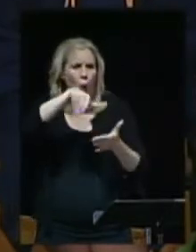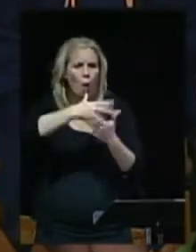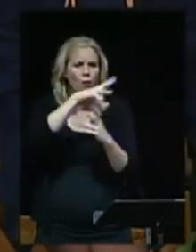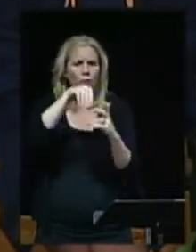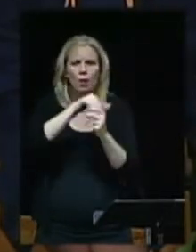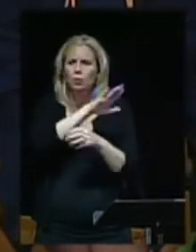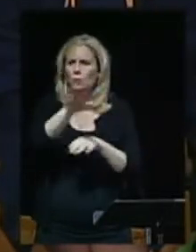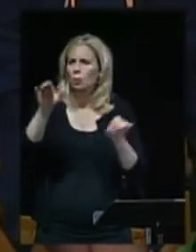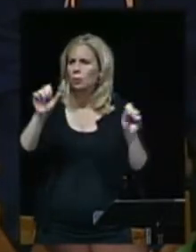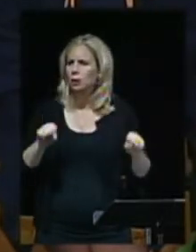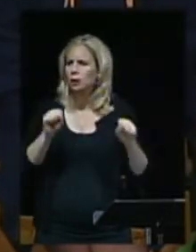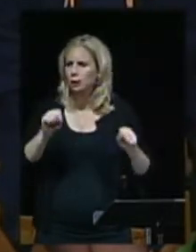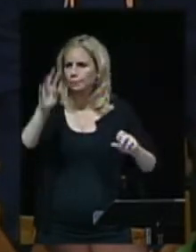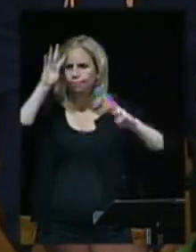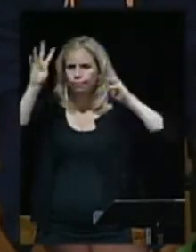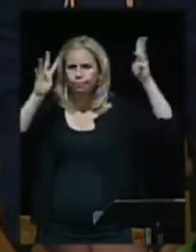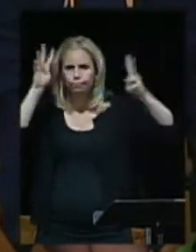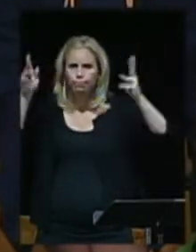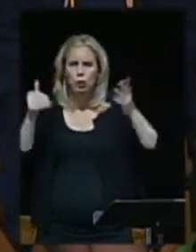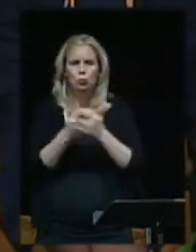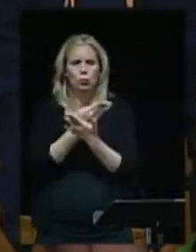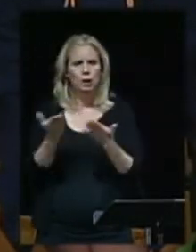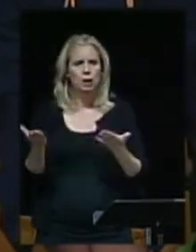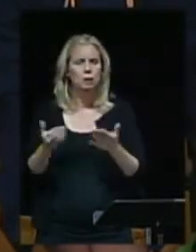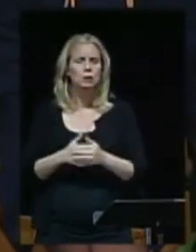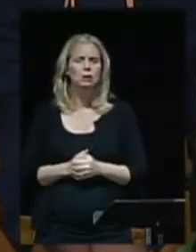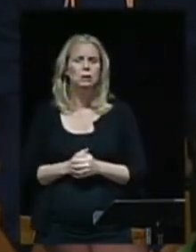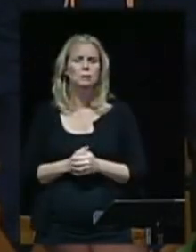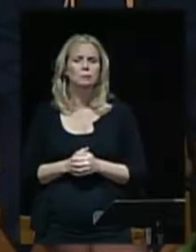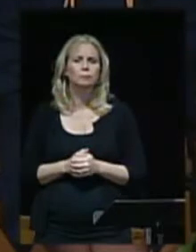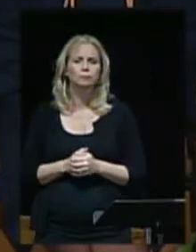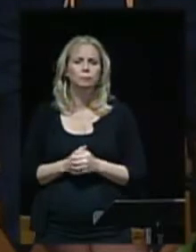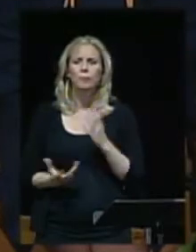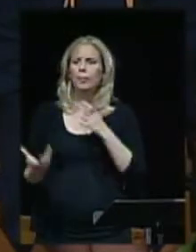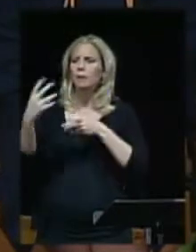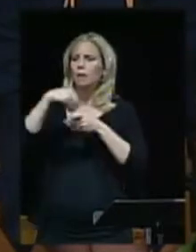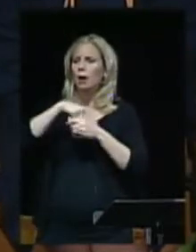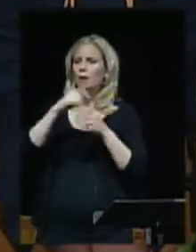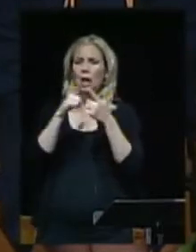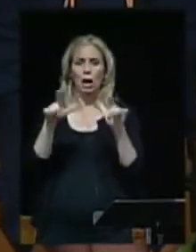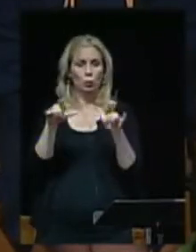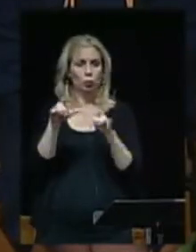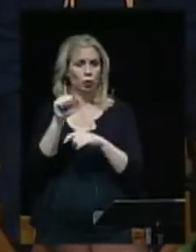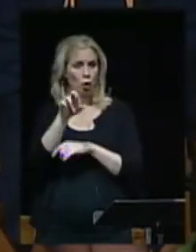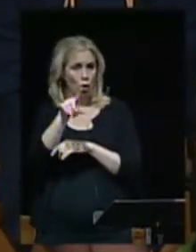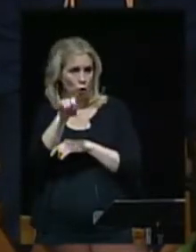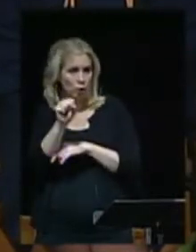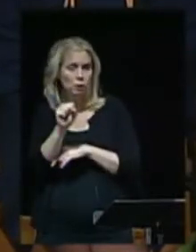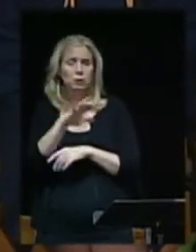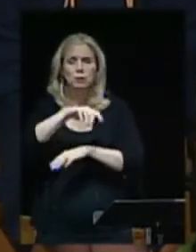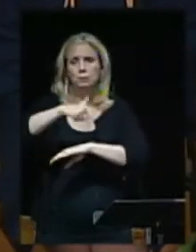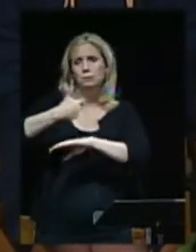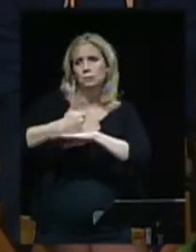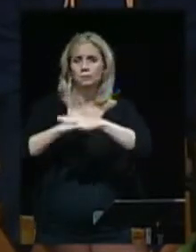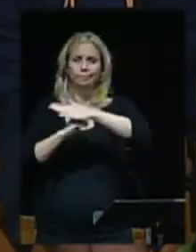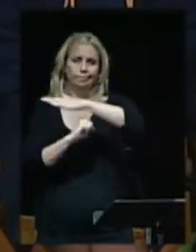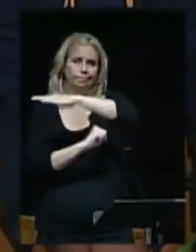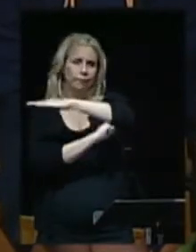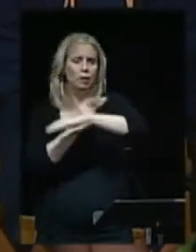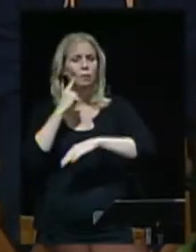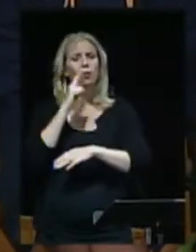create and innovate concepts considered as new knowledge. Engagement in the language arts provides the foundation to cultivating these communication